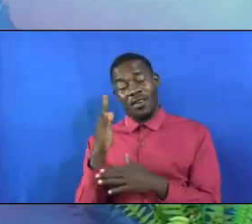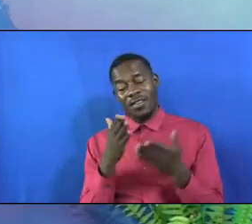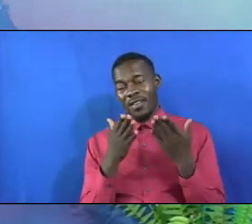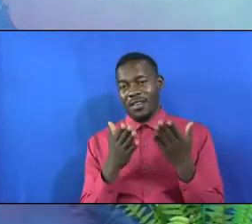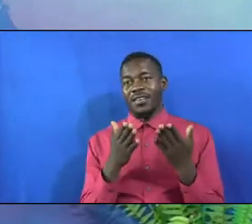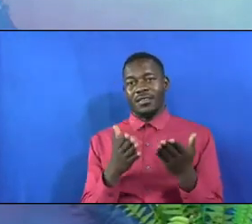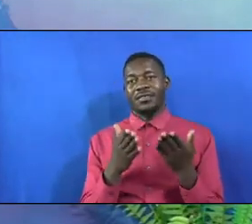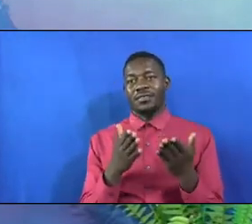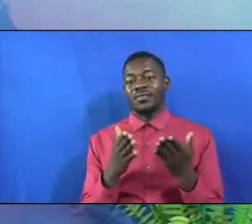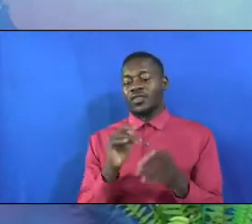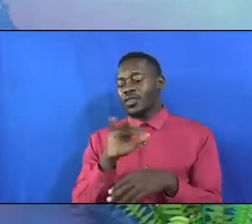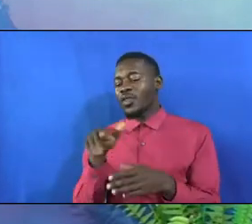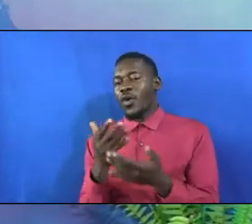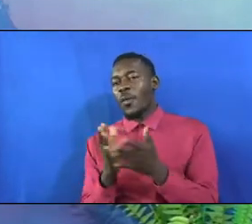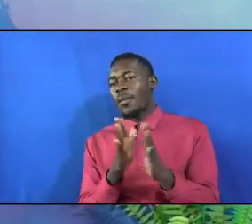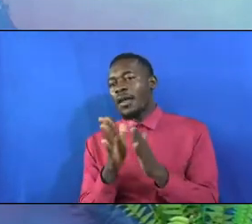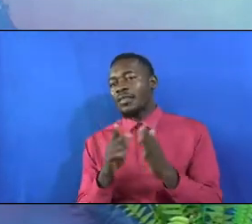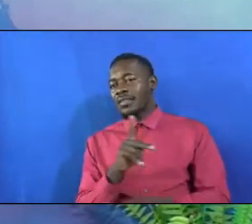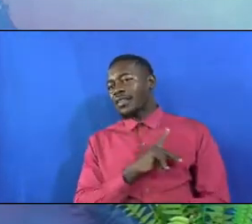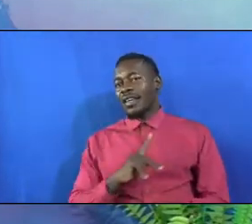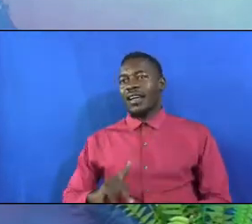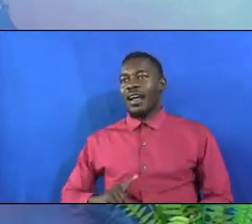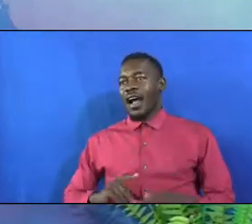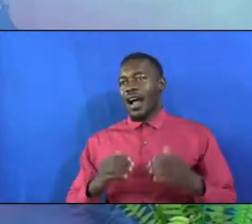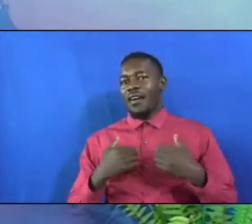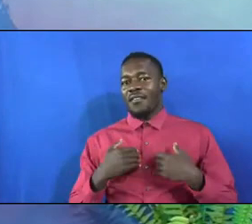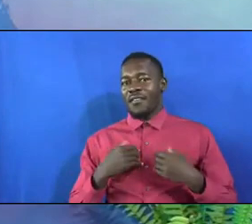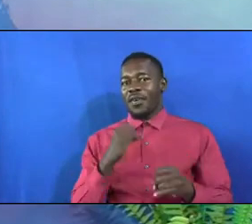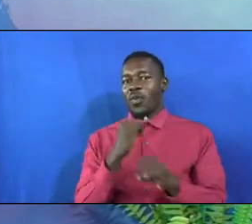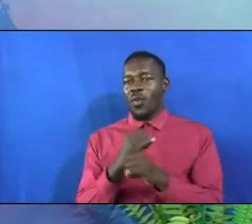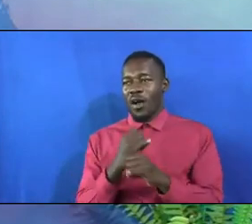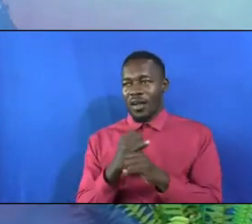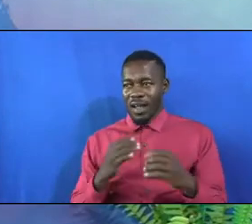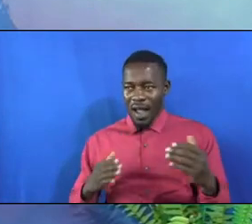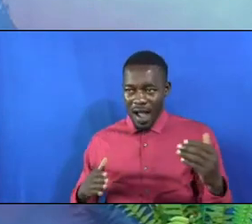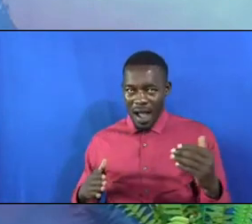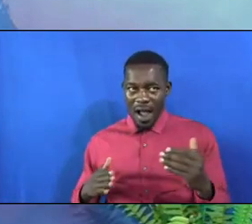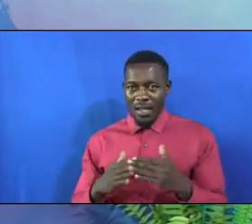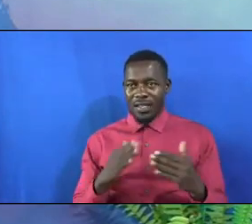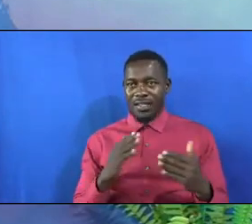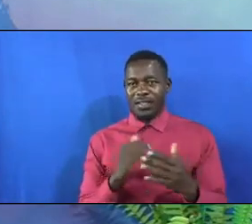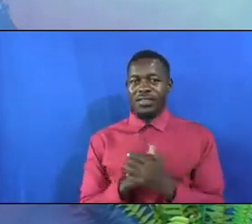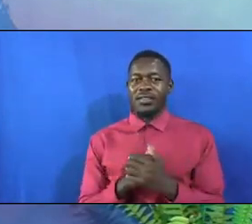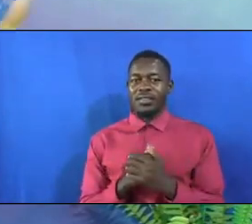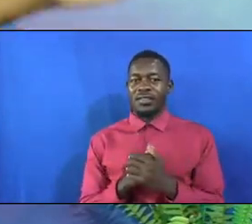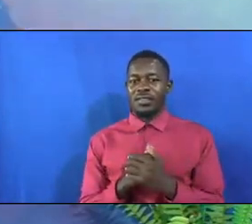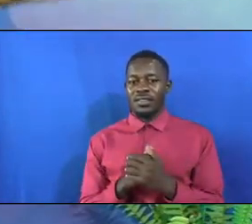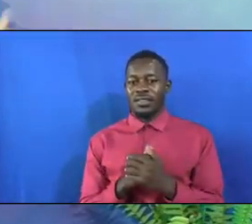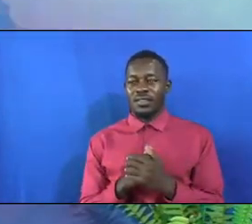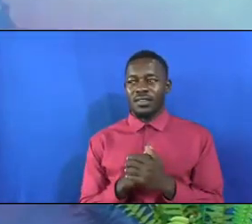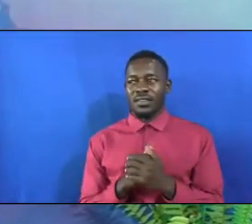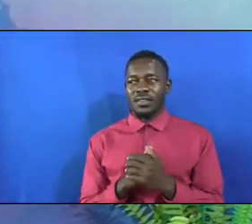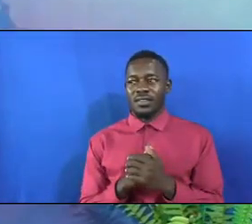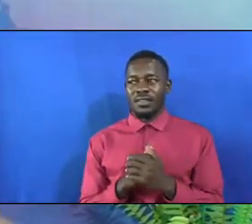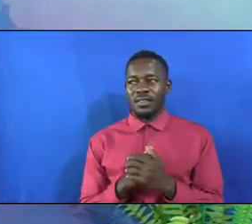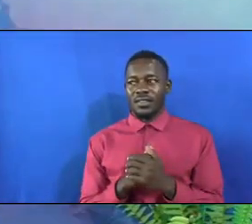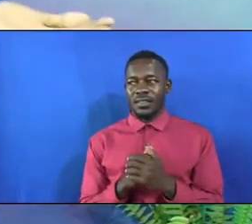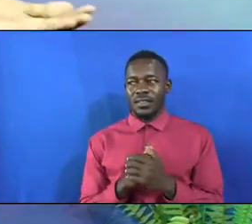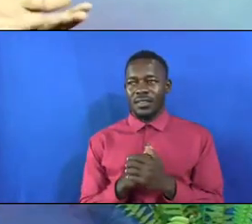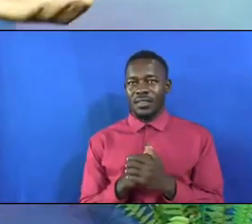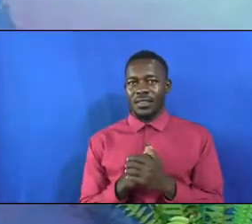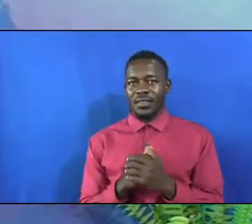best plan of the king worked against them. Instead of the population coming down, it